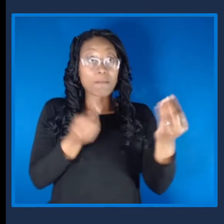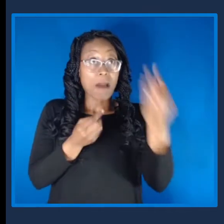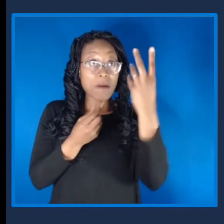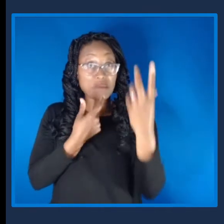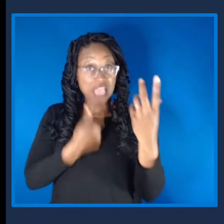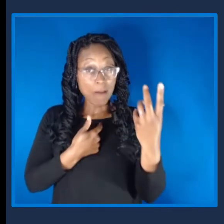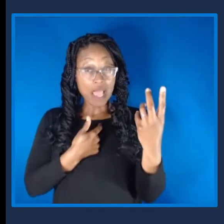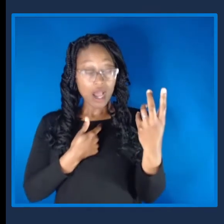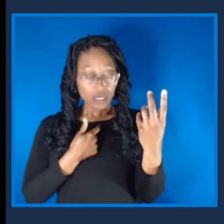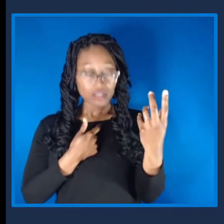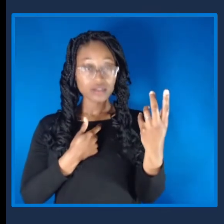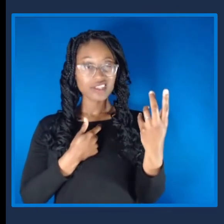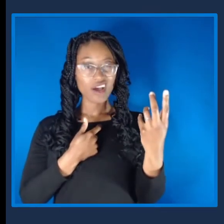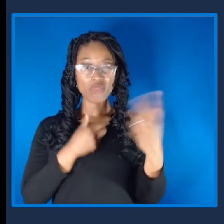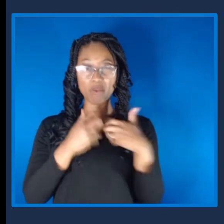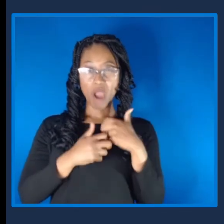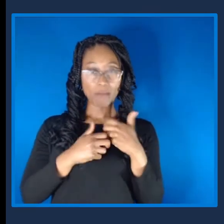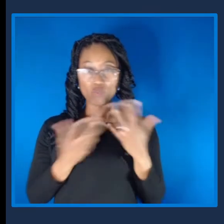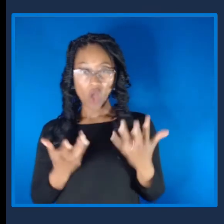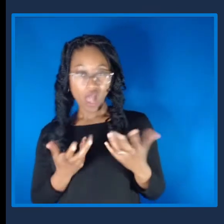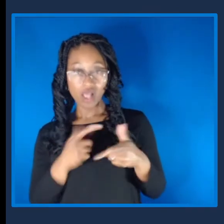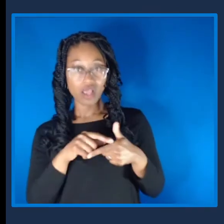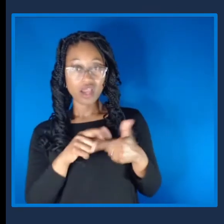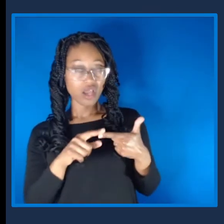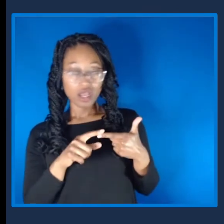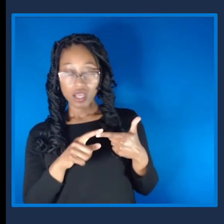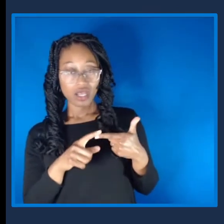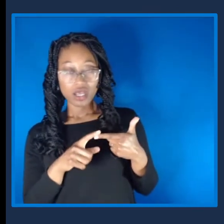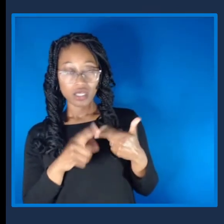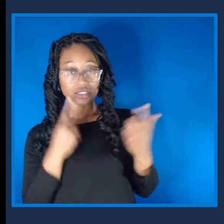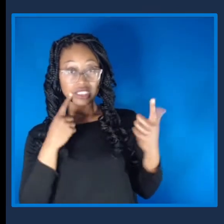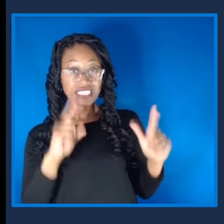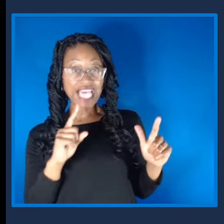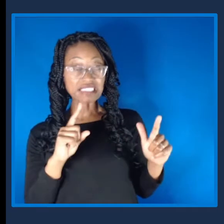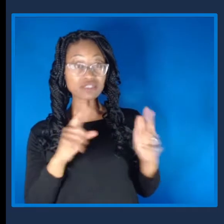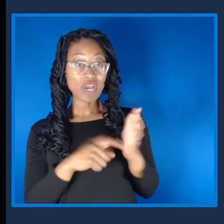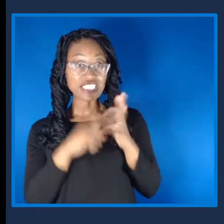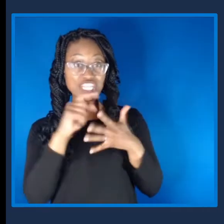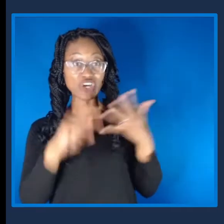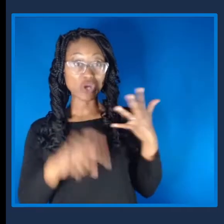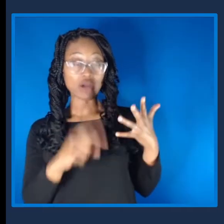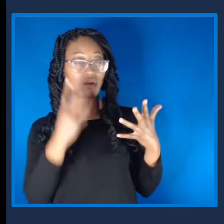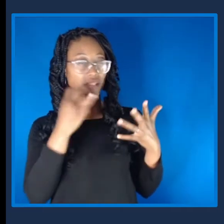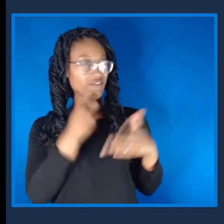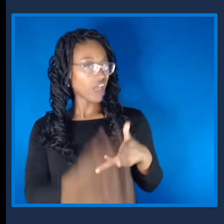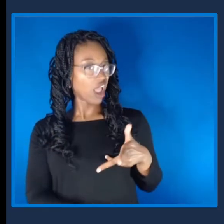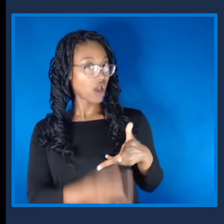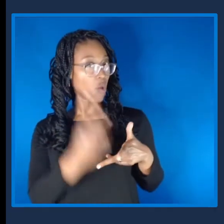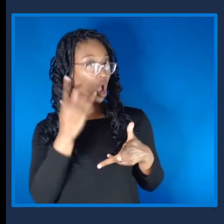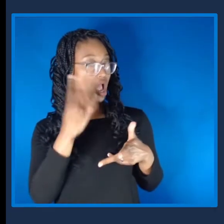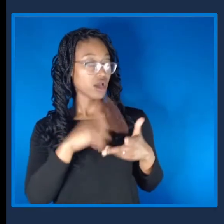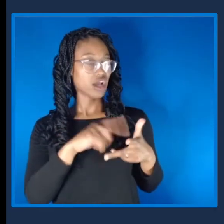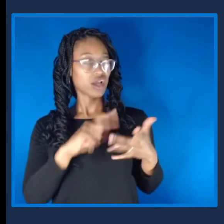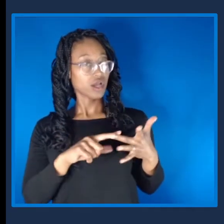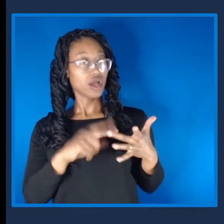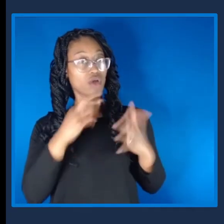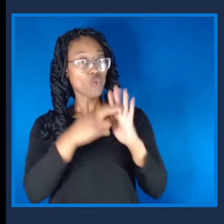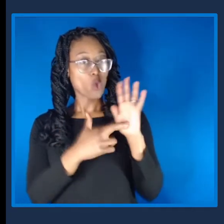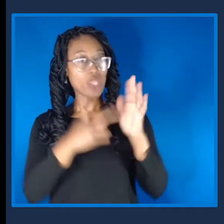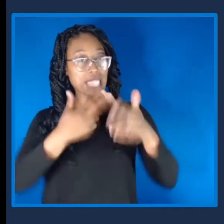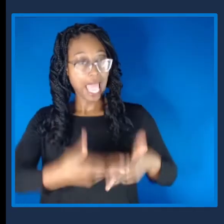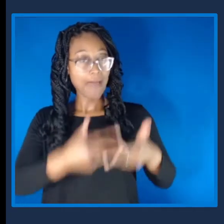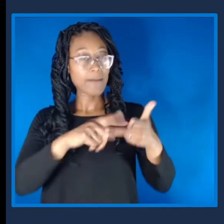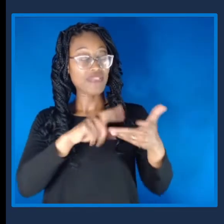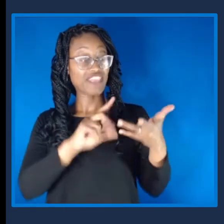shows you what the problem is, the success criterion that it fails. Then you can understand the rule name, and then you